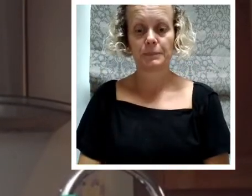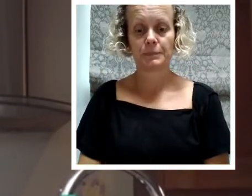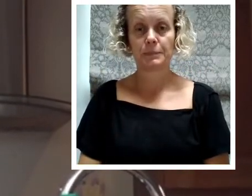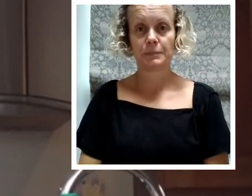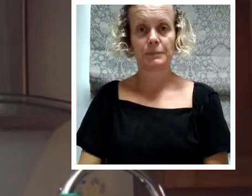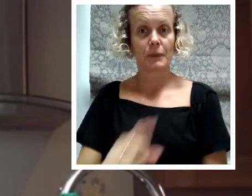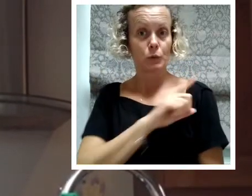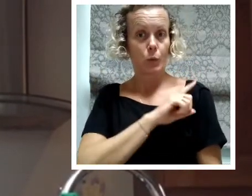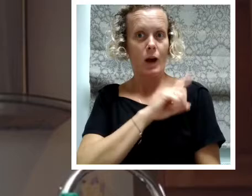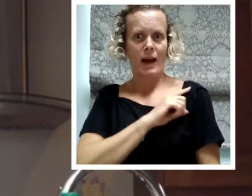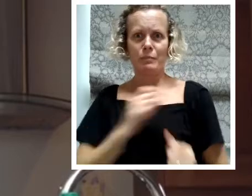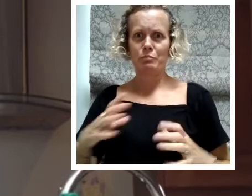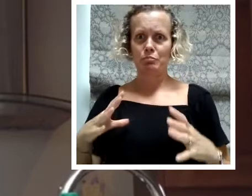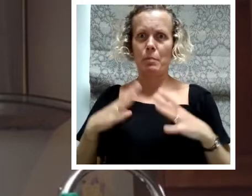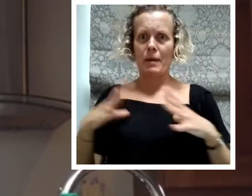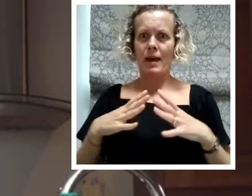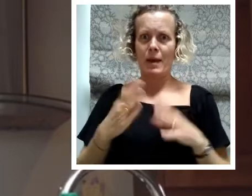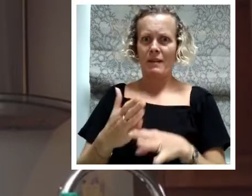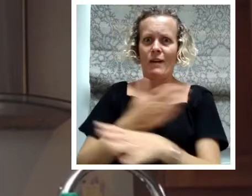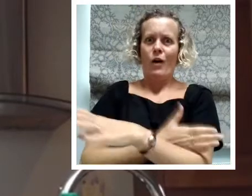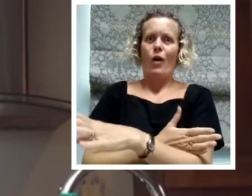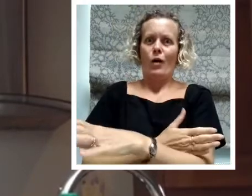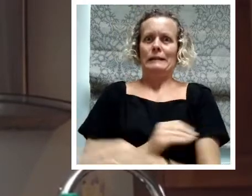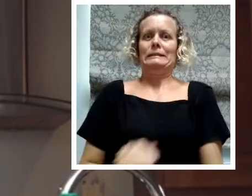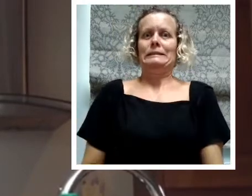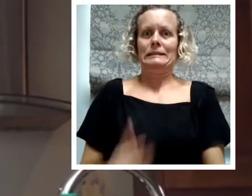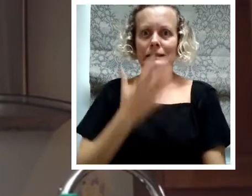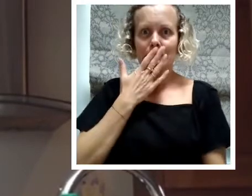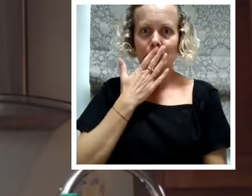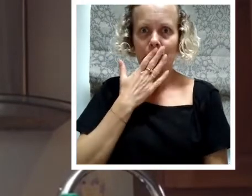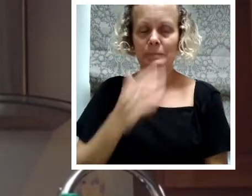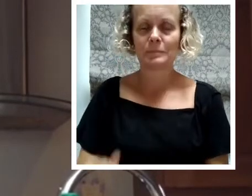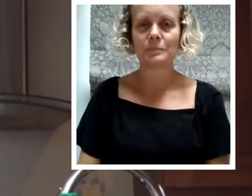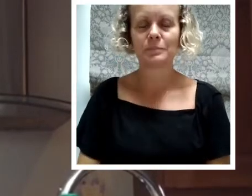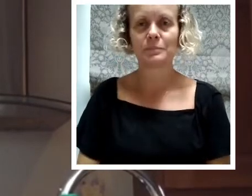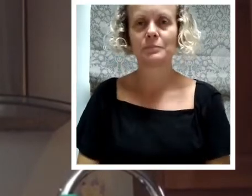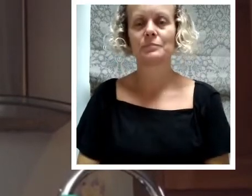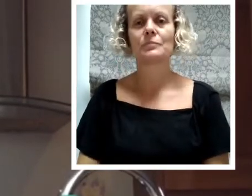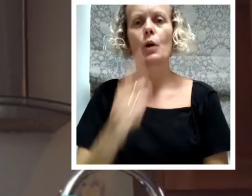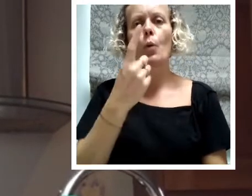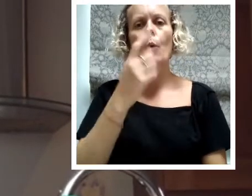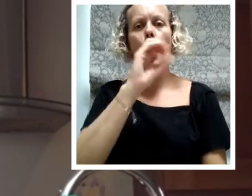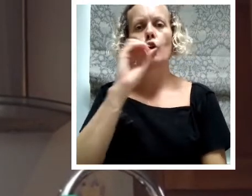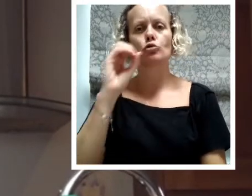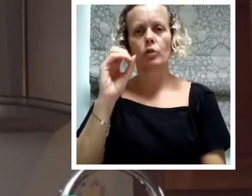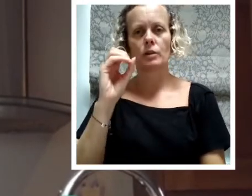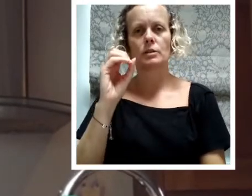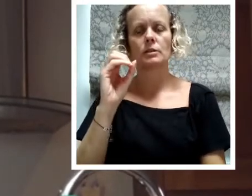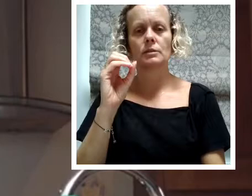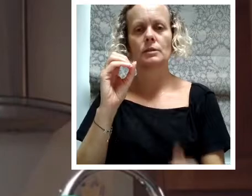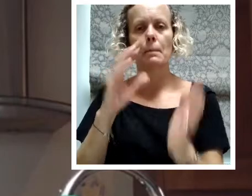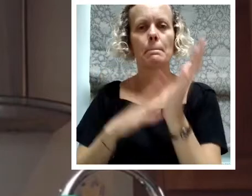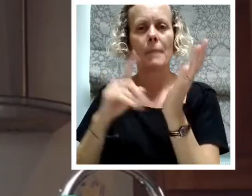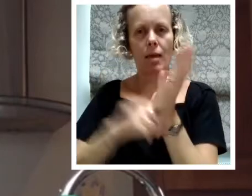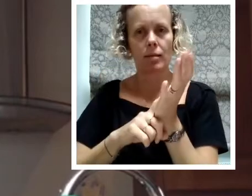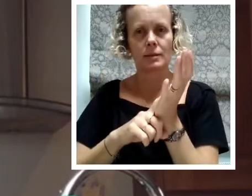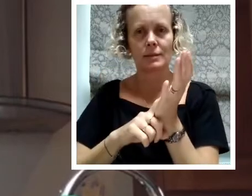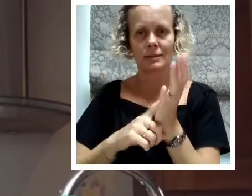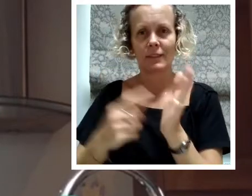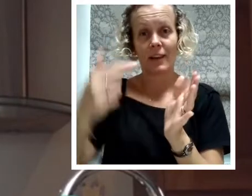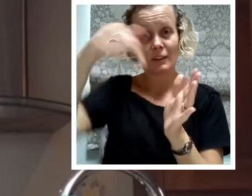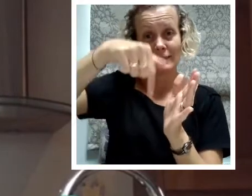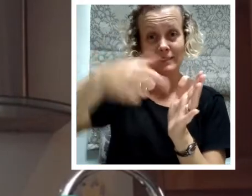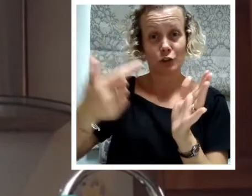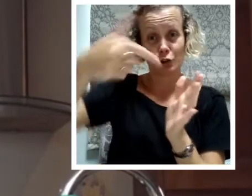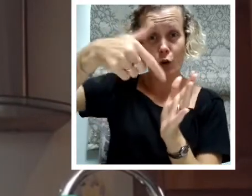This is why I prepare things before we film. Yeah, 100 mils in the jug, 200 on the kitchen